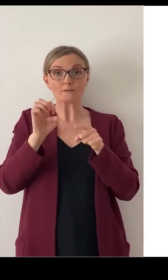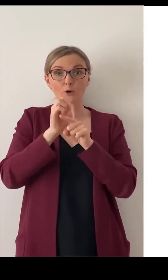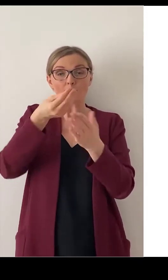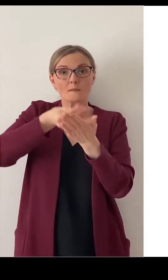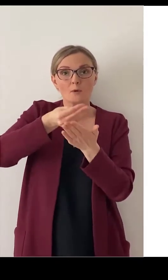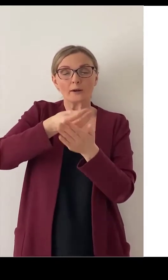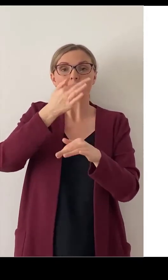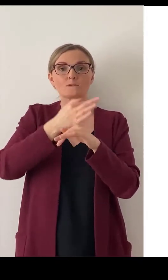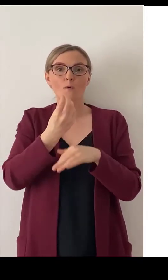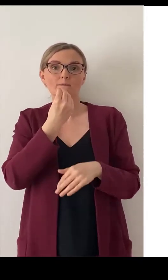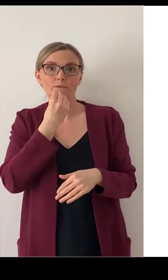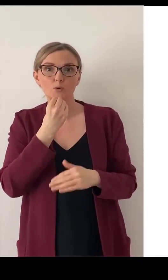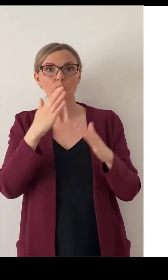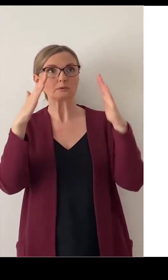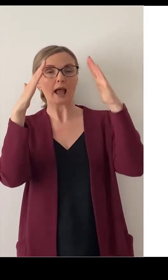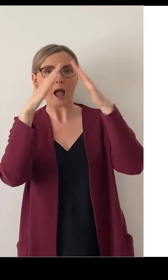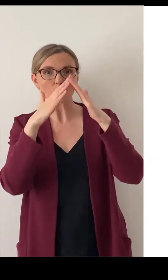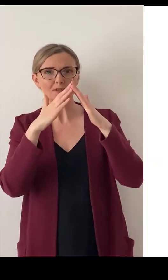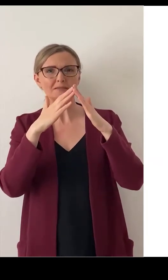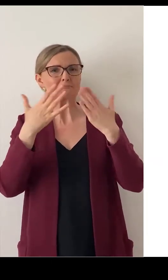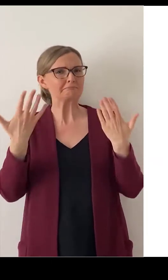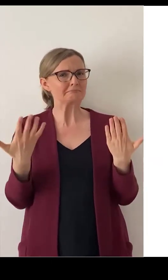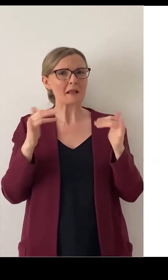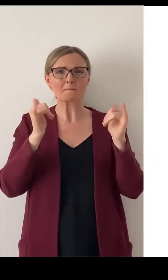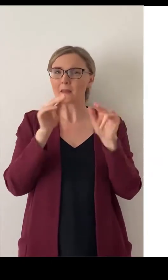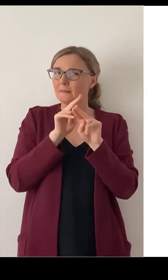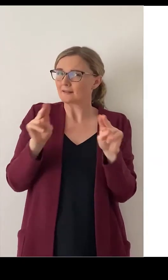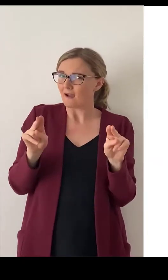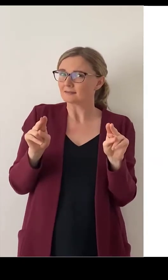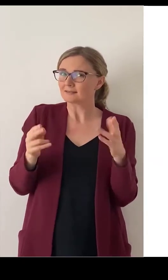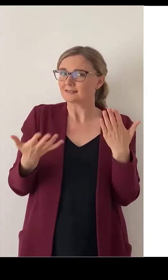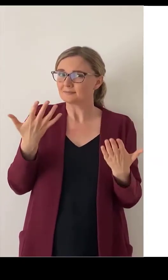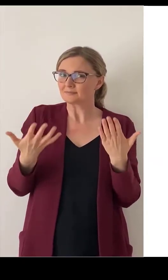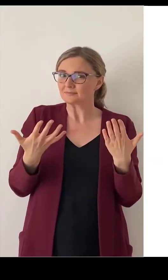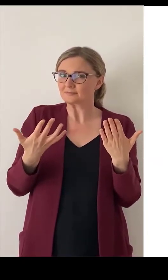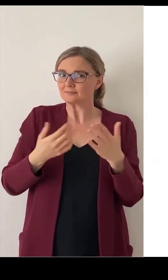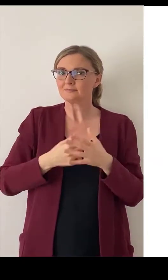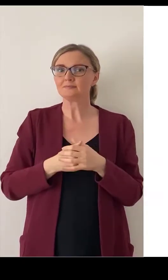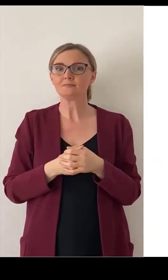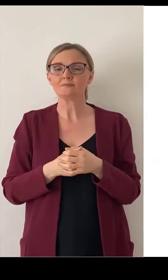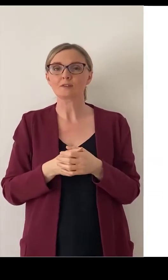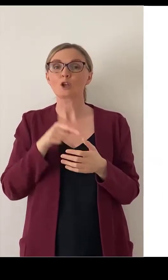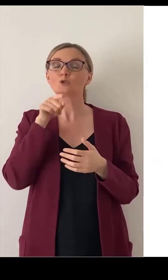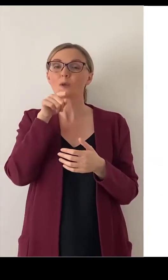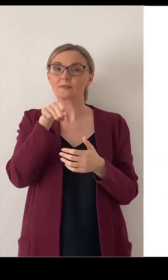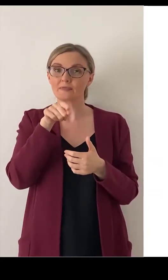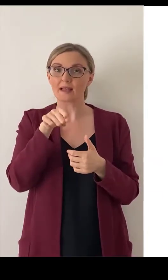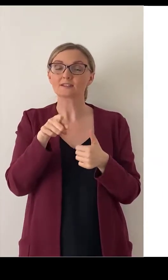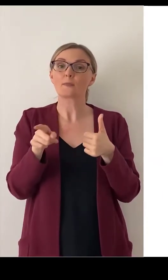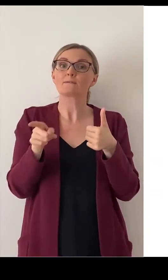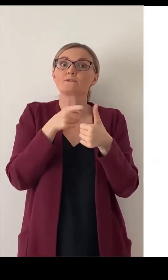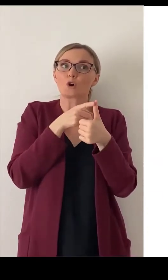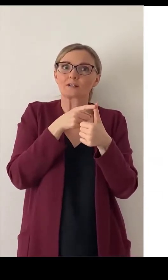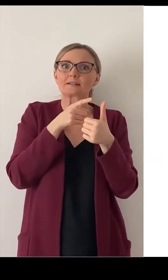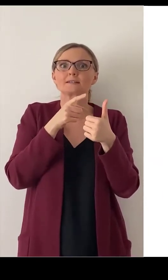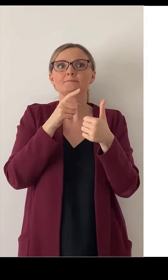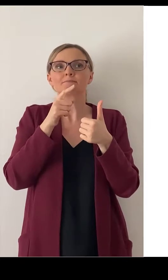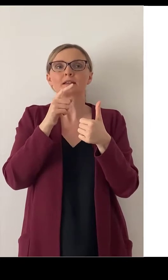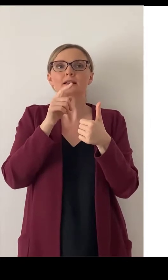to the family? Well, probably not under current conditions in Ireland. So here is the first political debate question for you